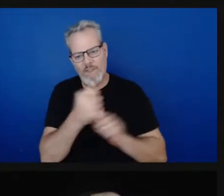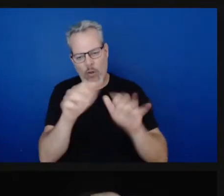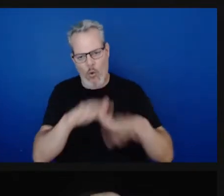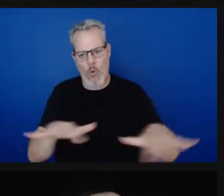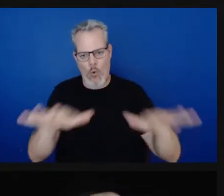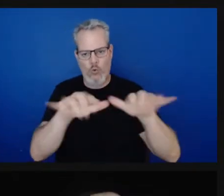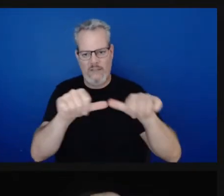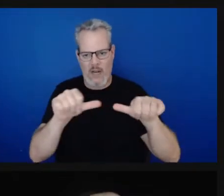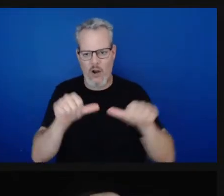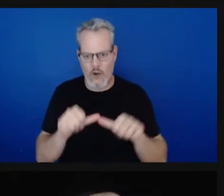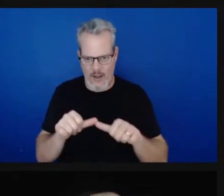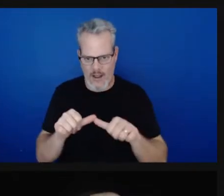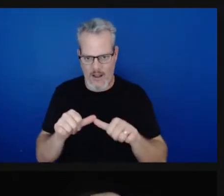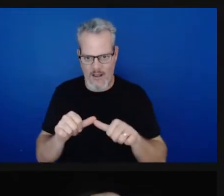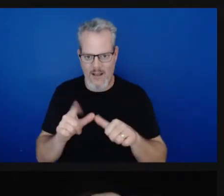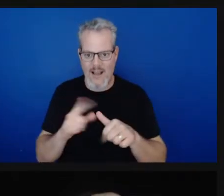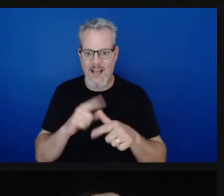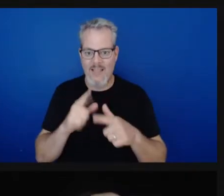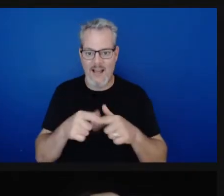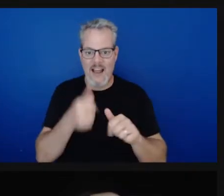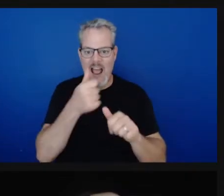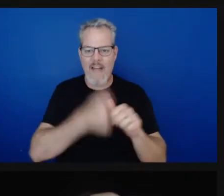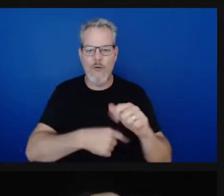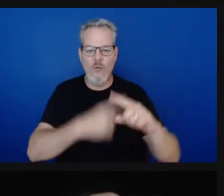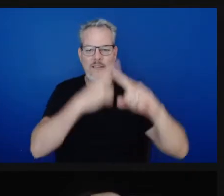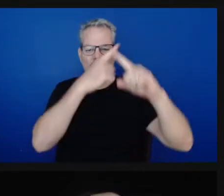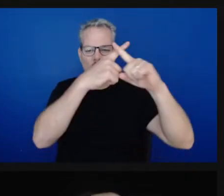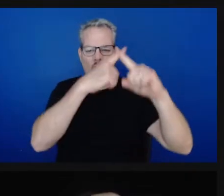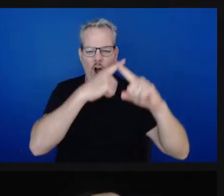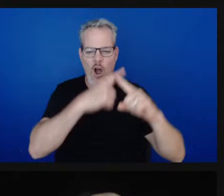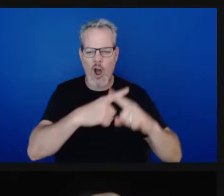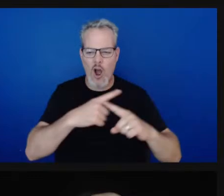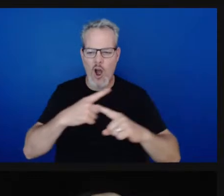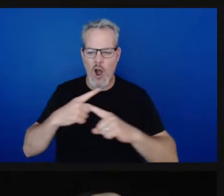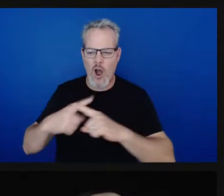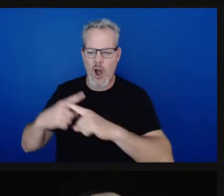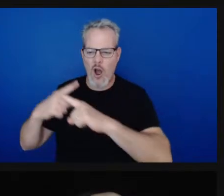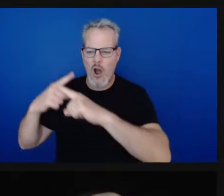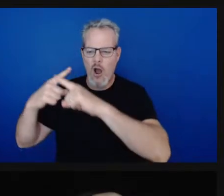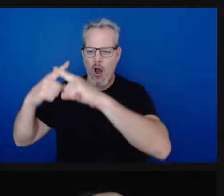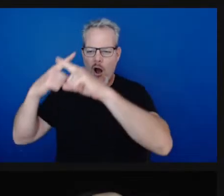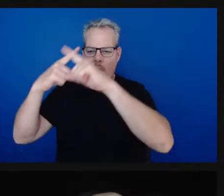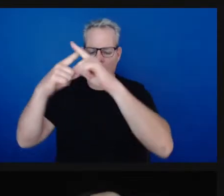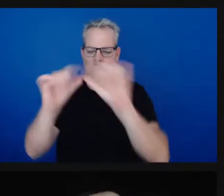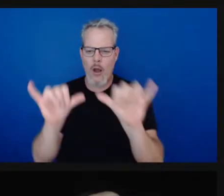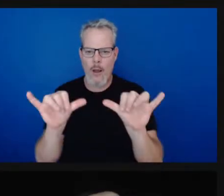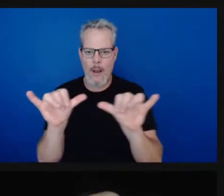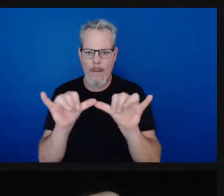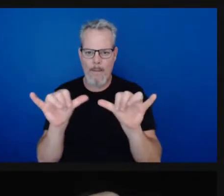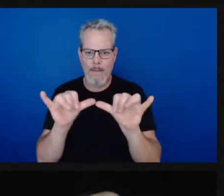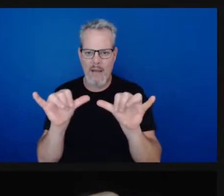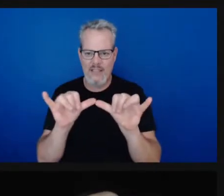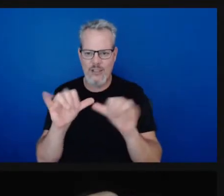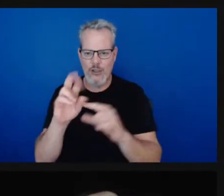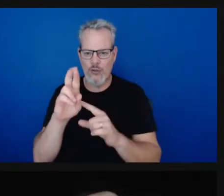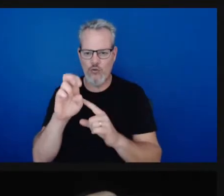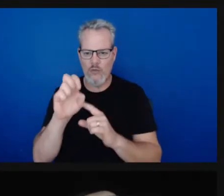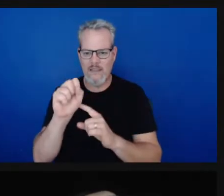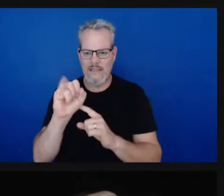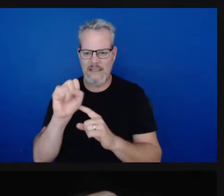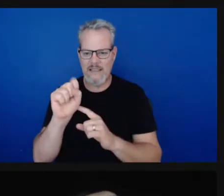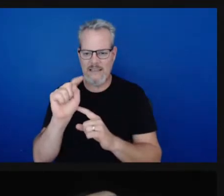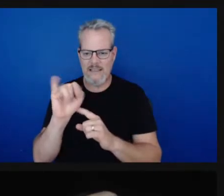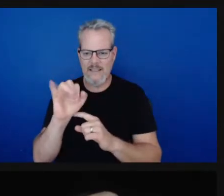And then they went to everywhere there's a little asterisk star and measured the resistivity of that source, reflecting off